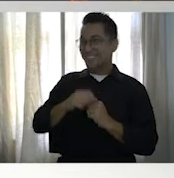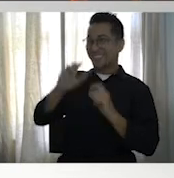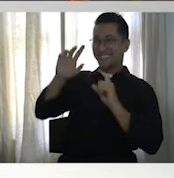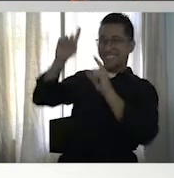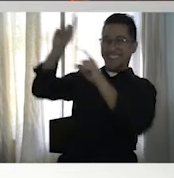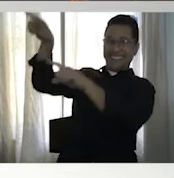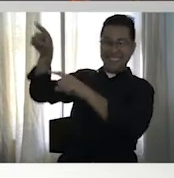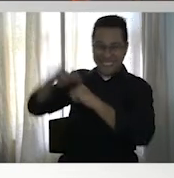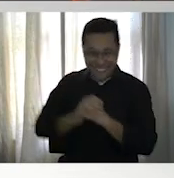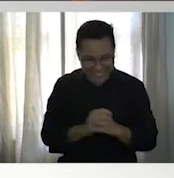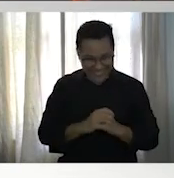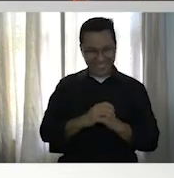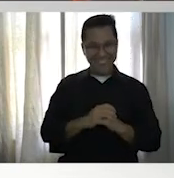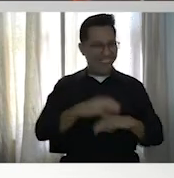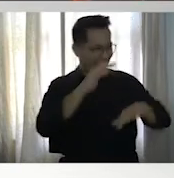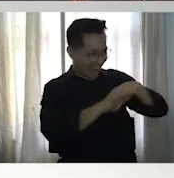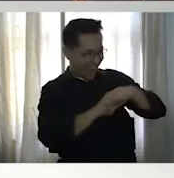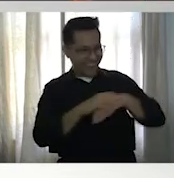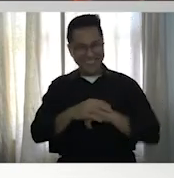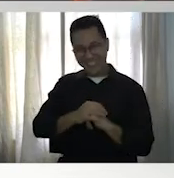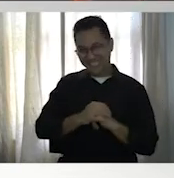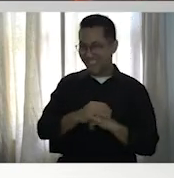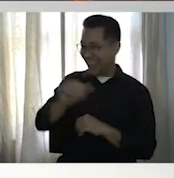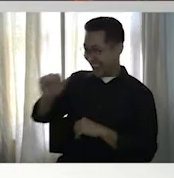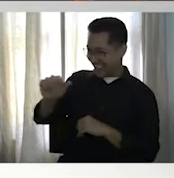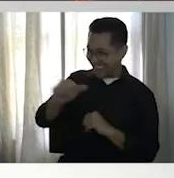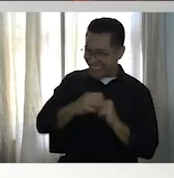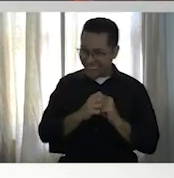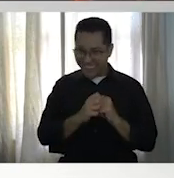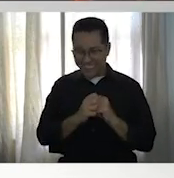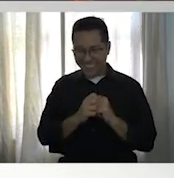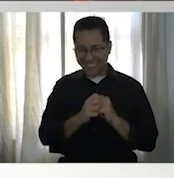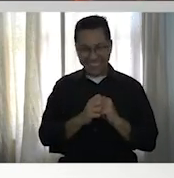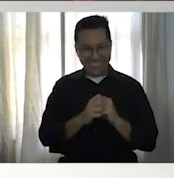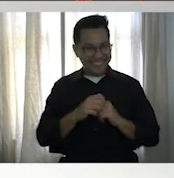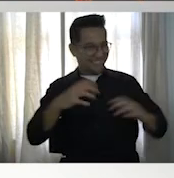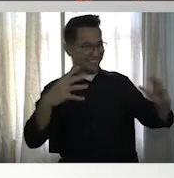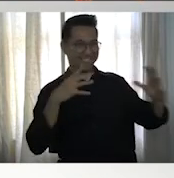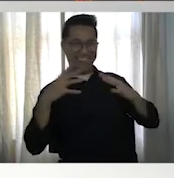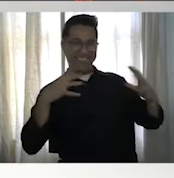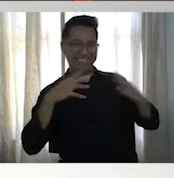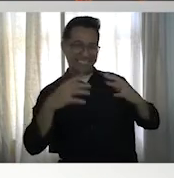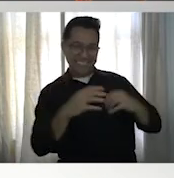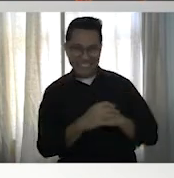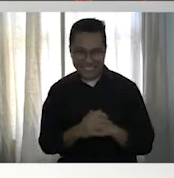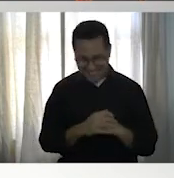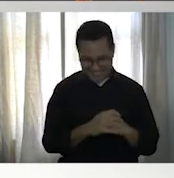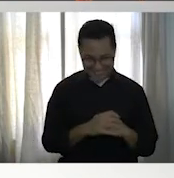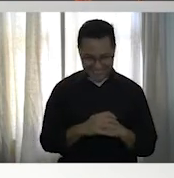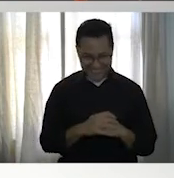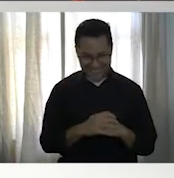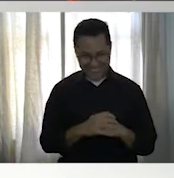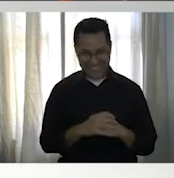went on a vacation.